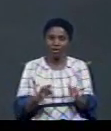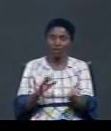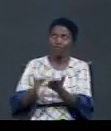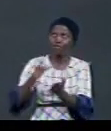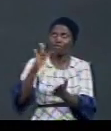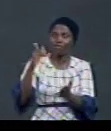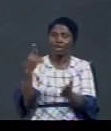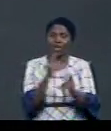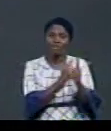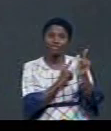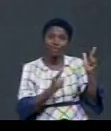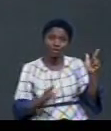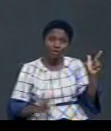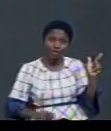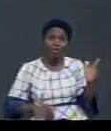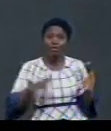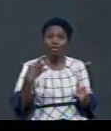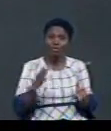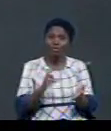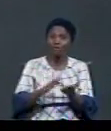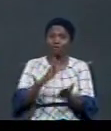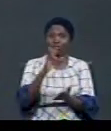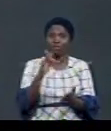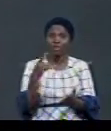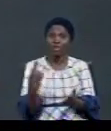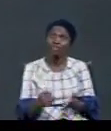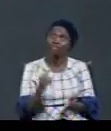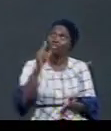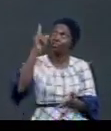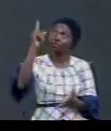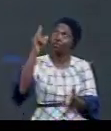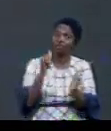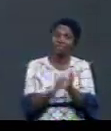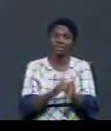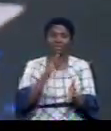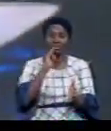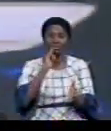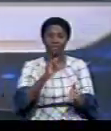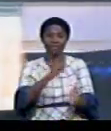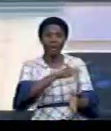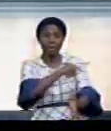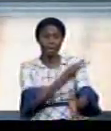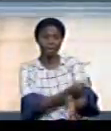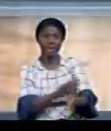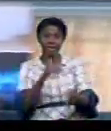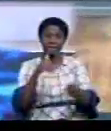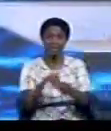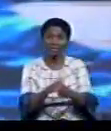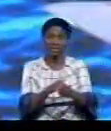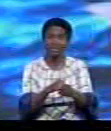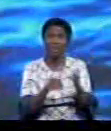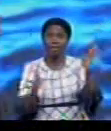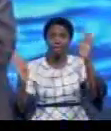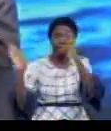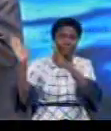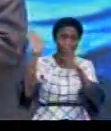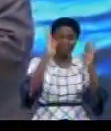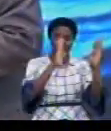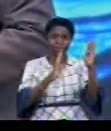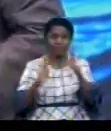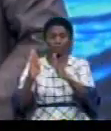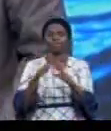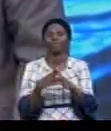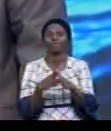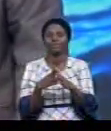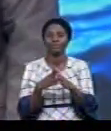of glory, is the one that is mighty in battle. I am here, and you,